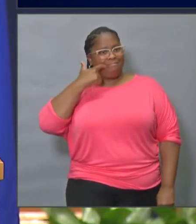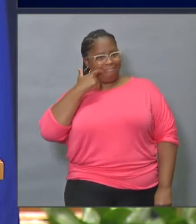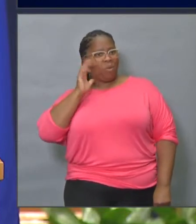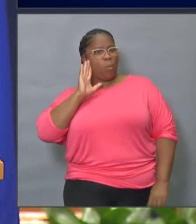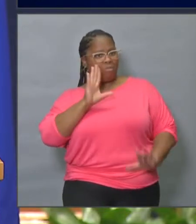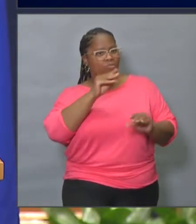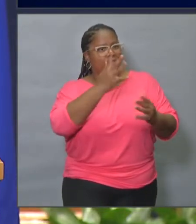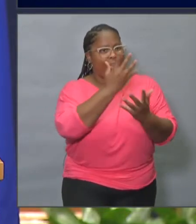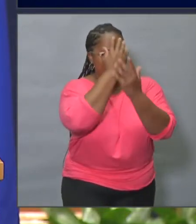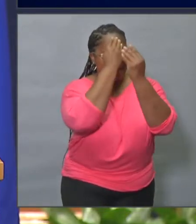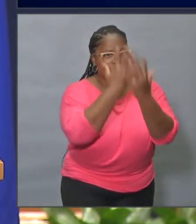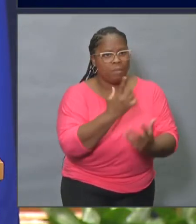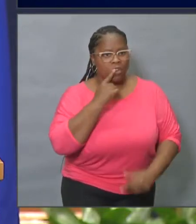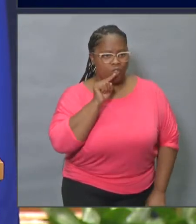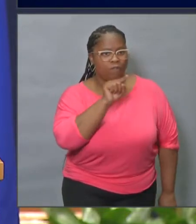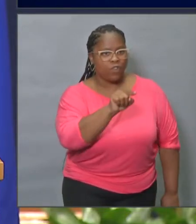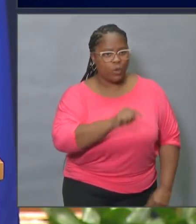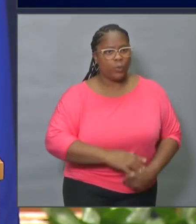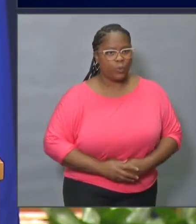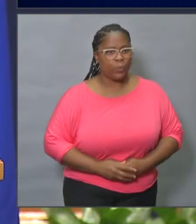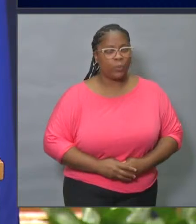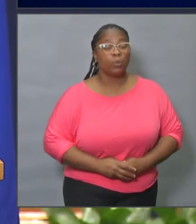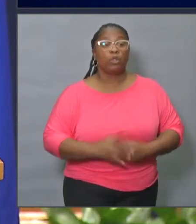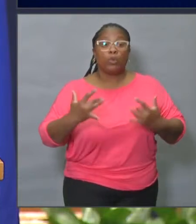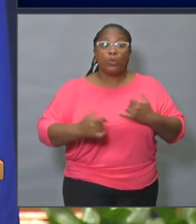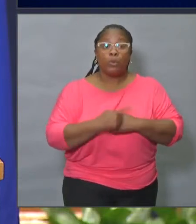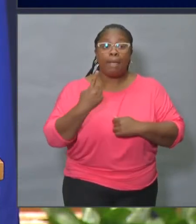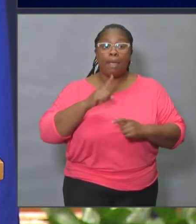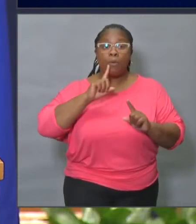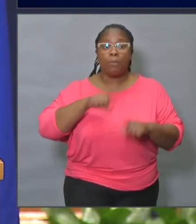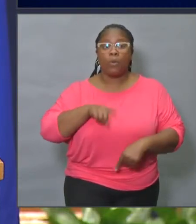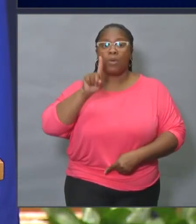in your neighborhood. Today, we're also reporting